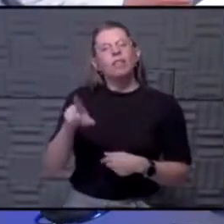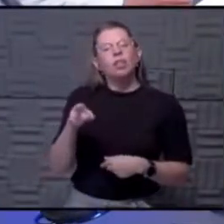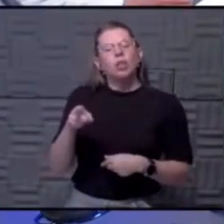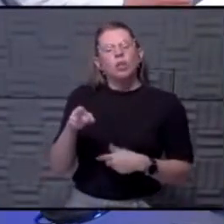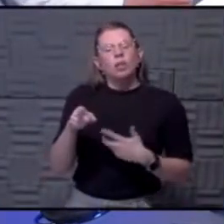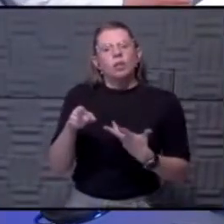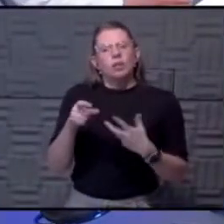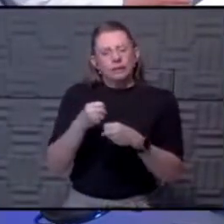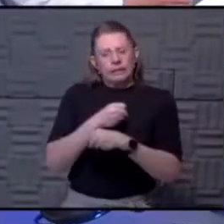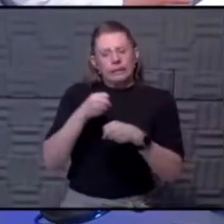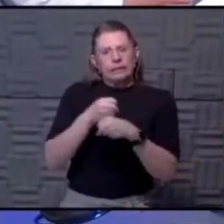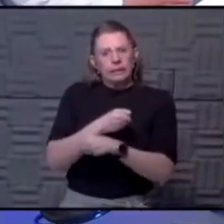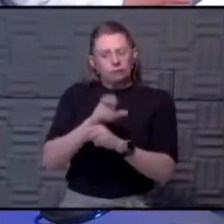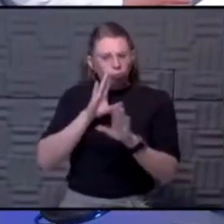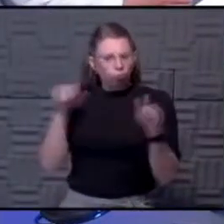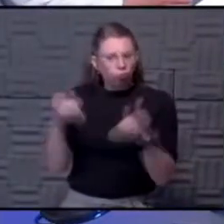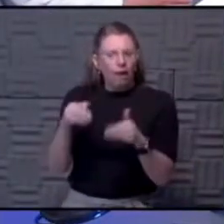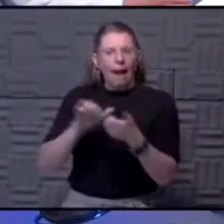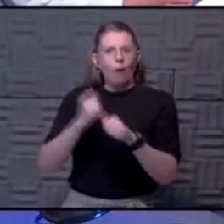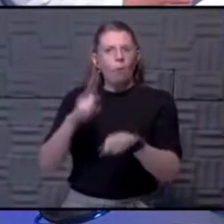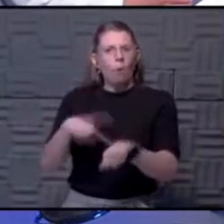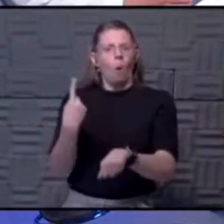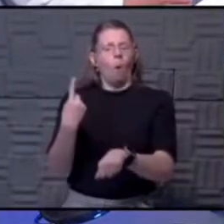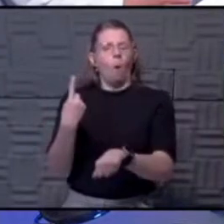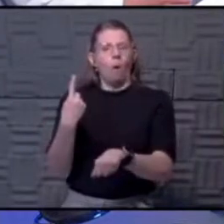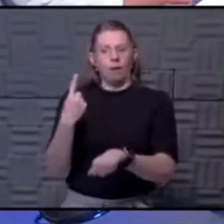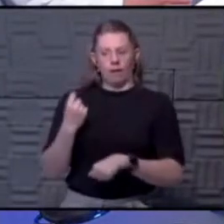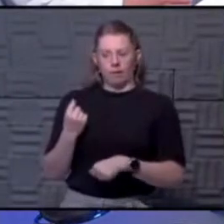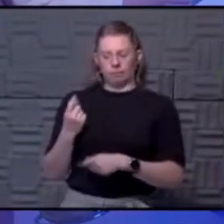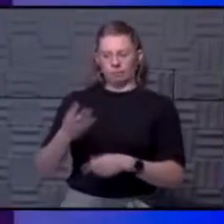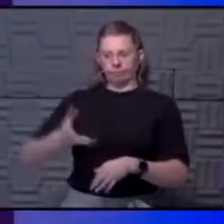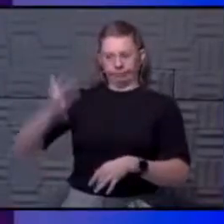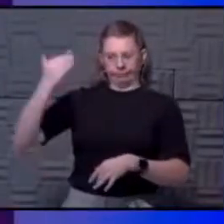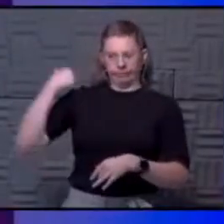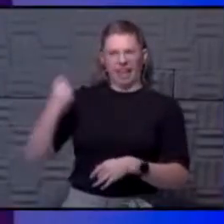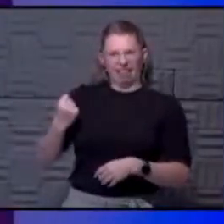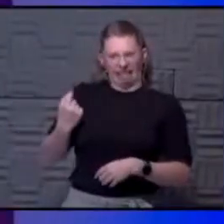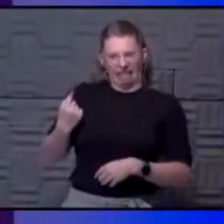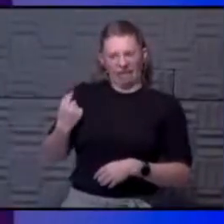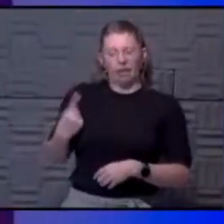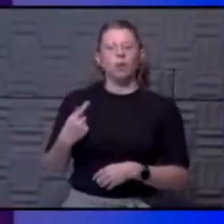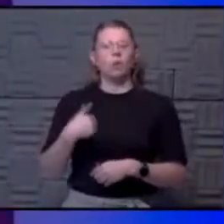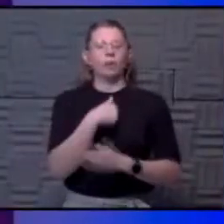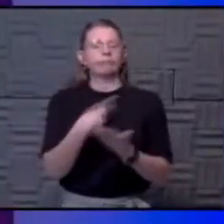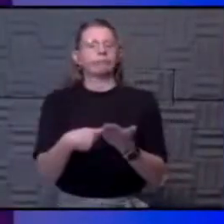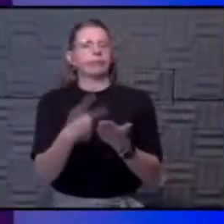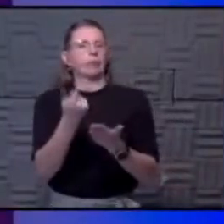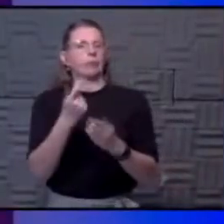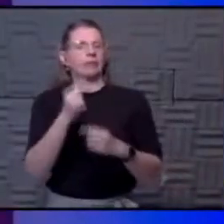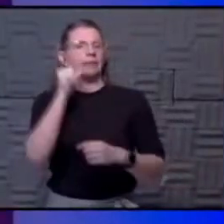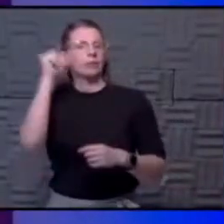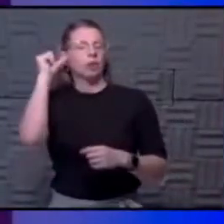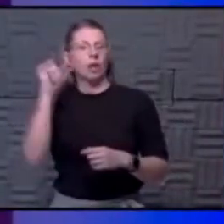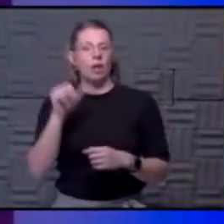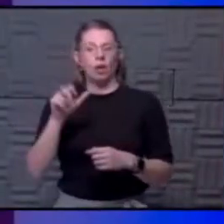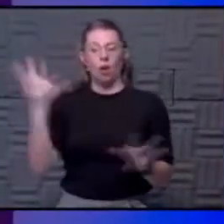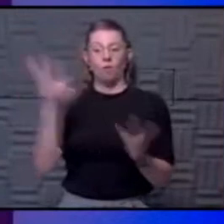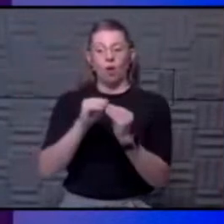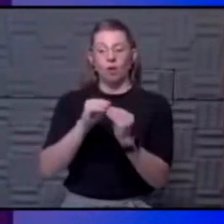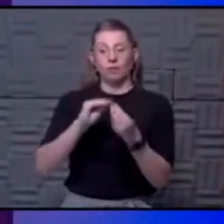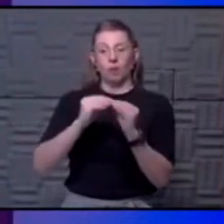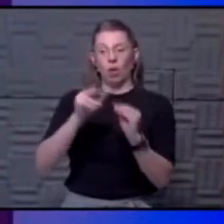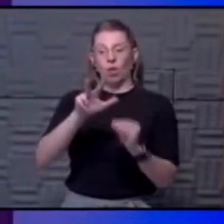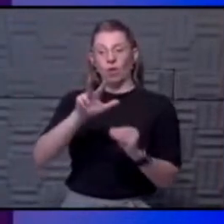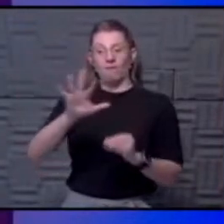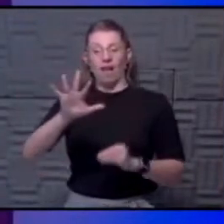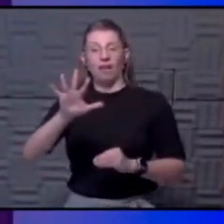all statistics here. So how long has it been since we were at 11? Well, we talked a little bit about Yeah. this yesterday. The overall number, like 35, is